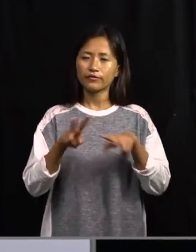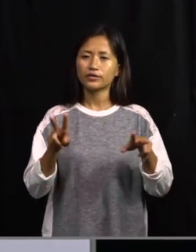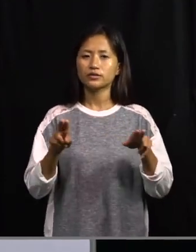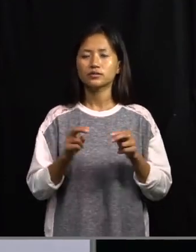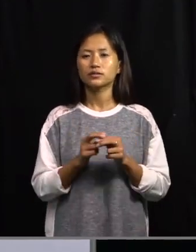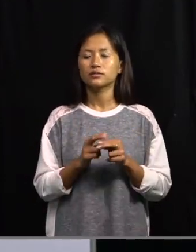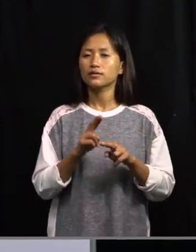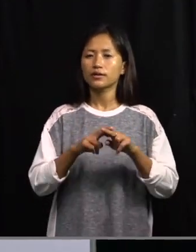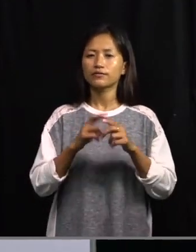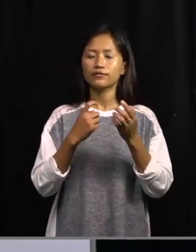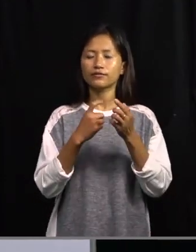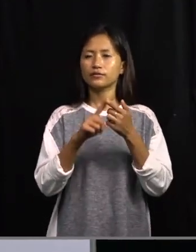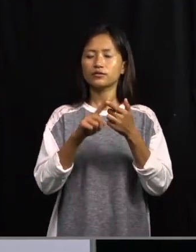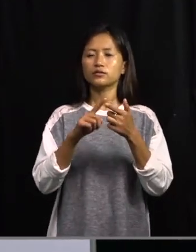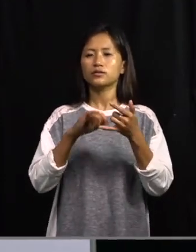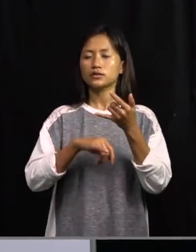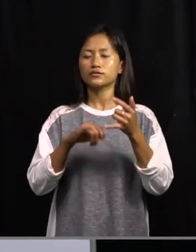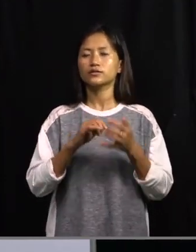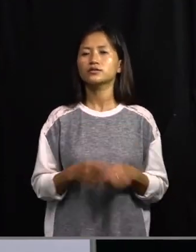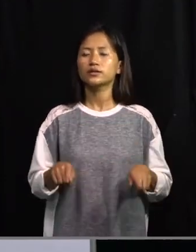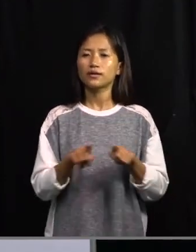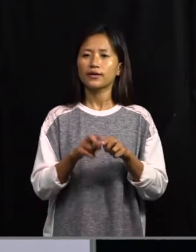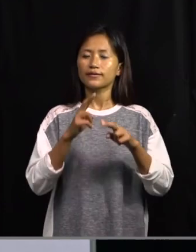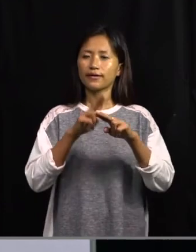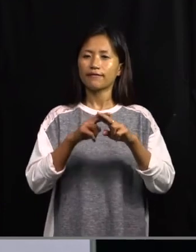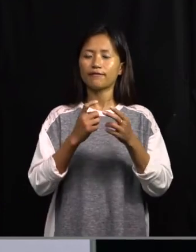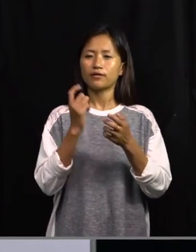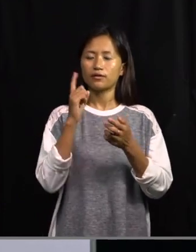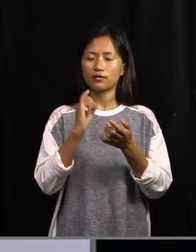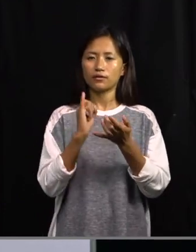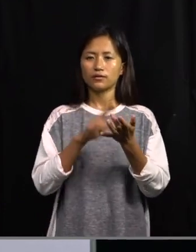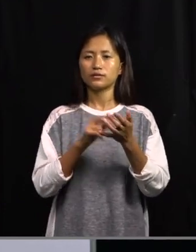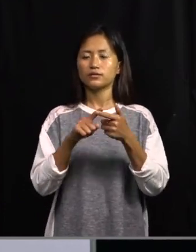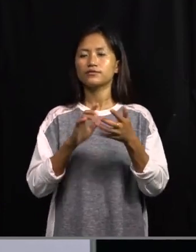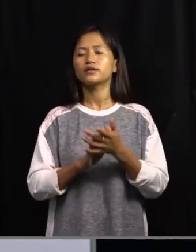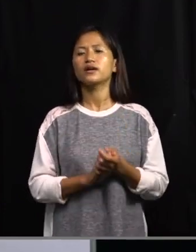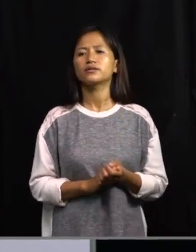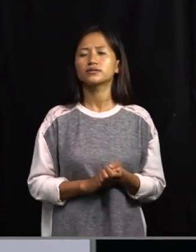Even though it's nominal, the government also raises funds by collecting various kinds